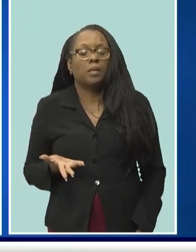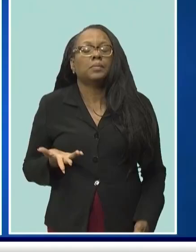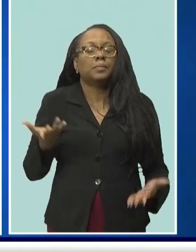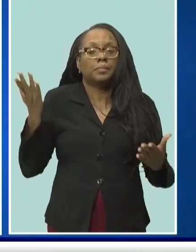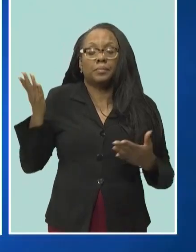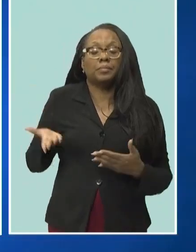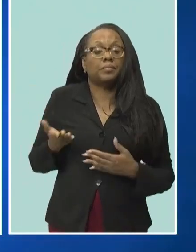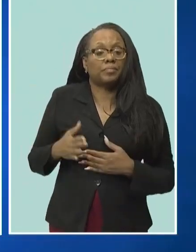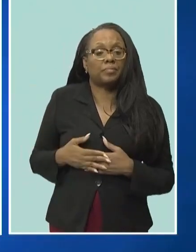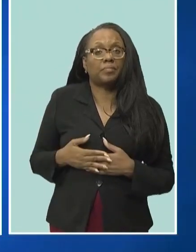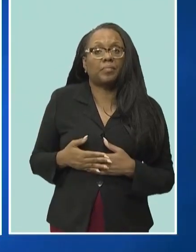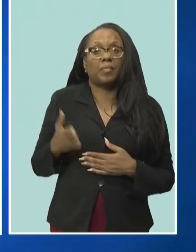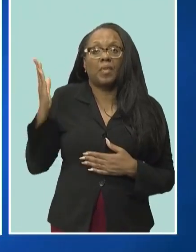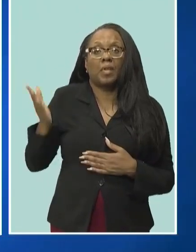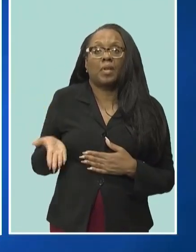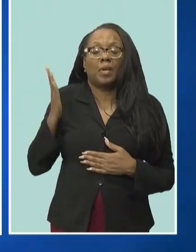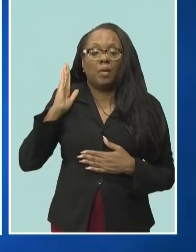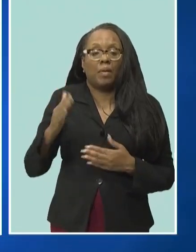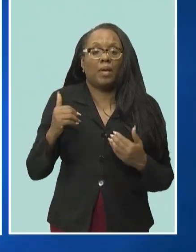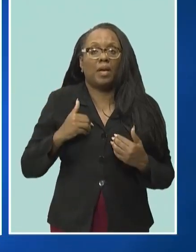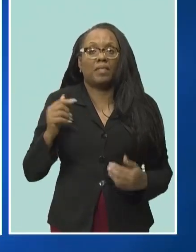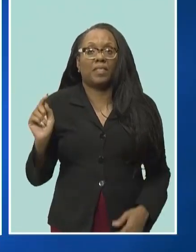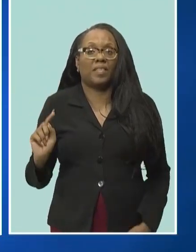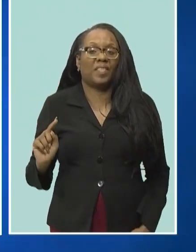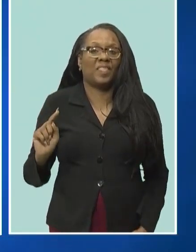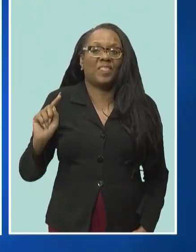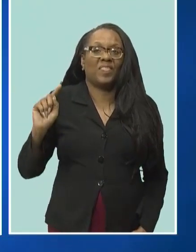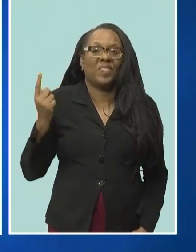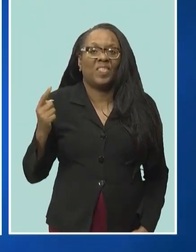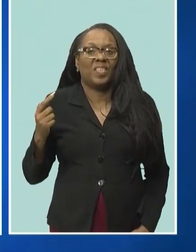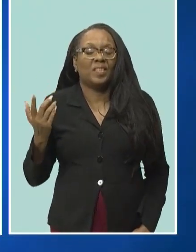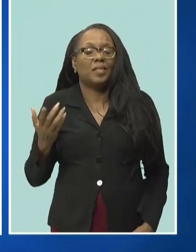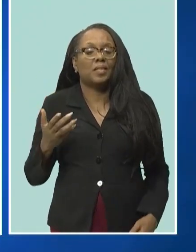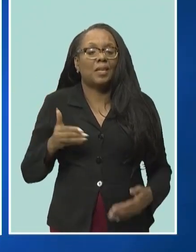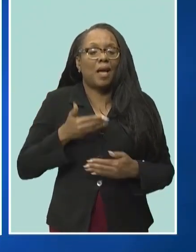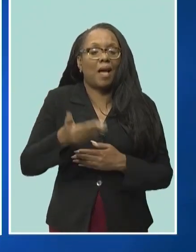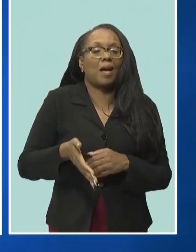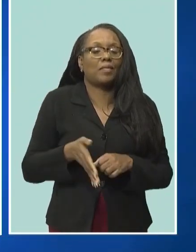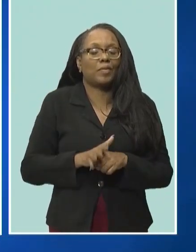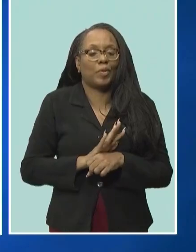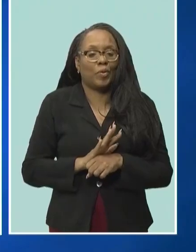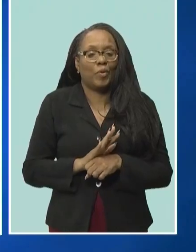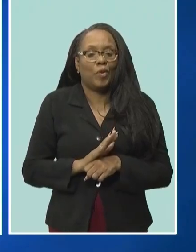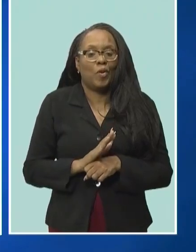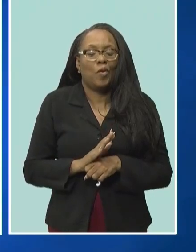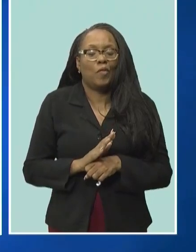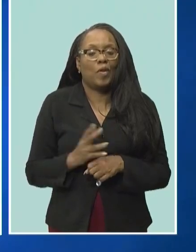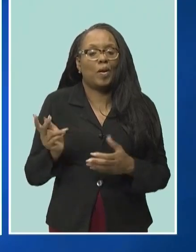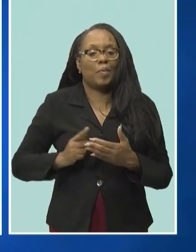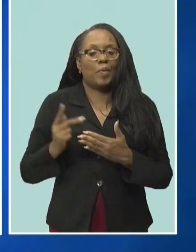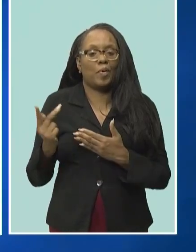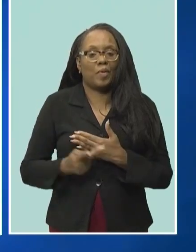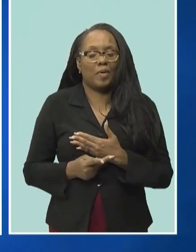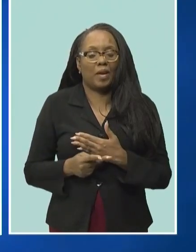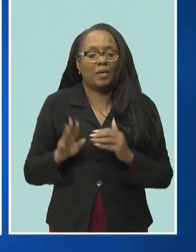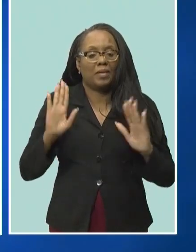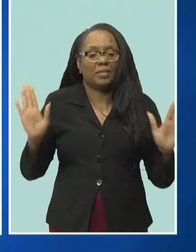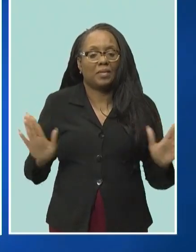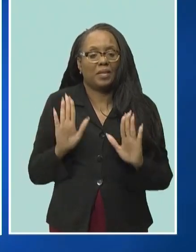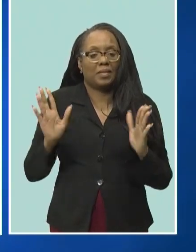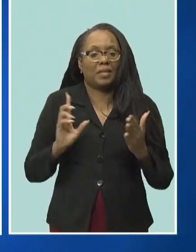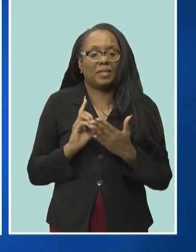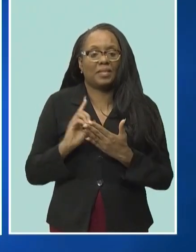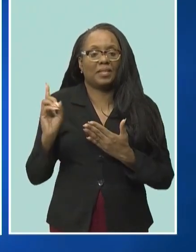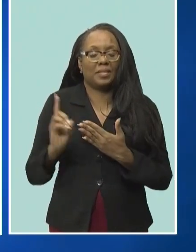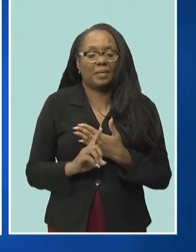singers. They will present their first post-COVID recital at the St. Paul's Anglican Church on Bay Street, Sunday, December